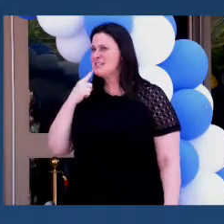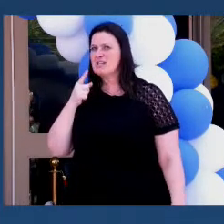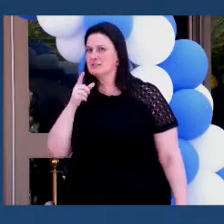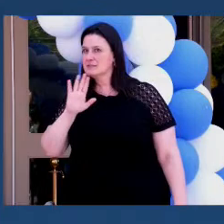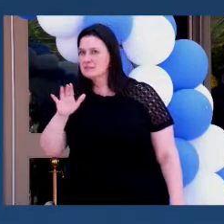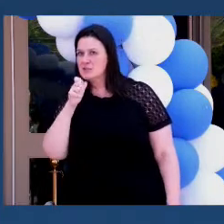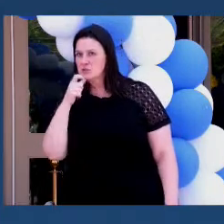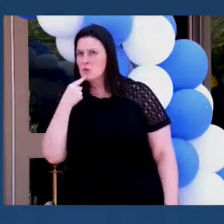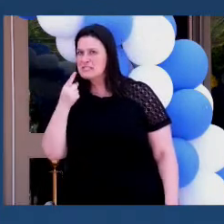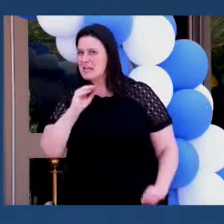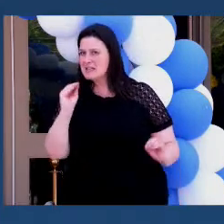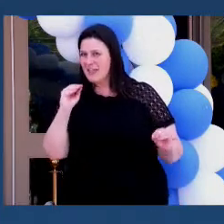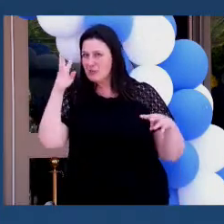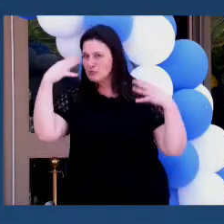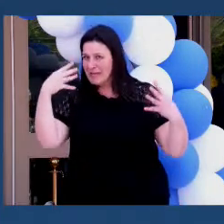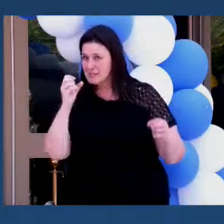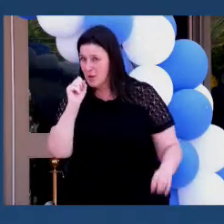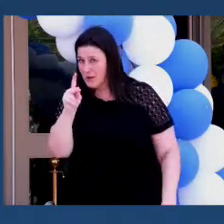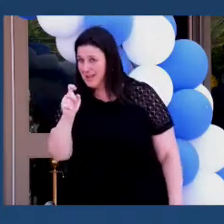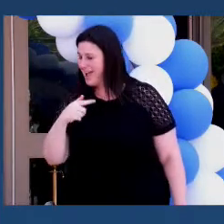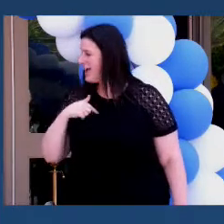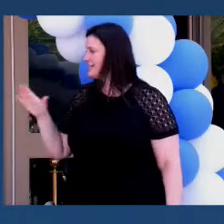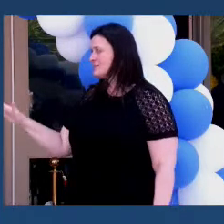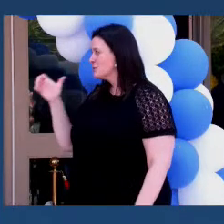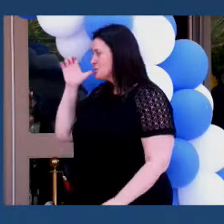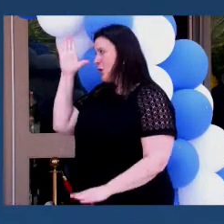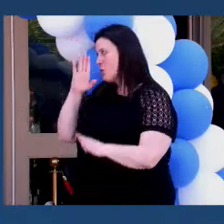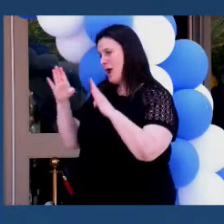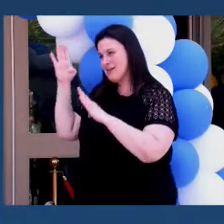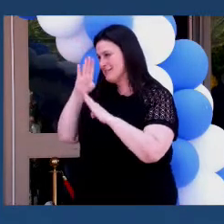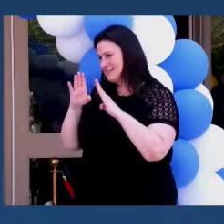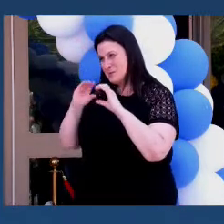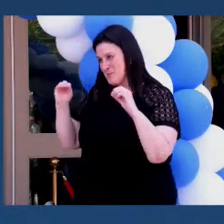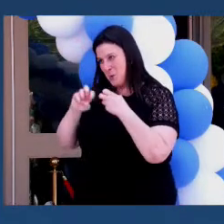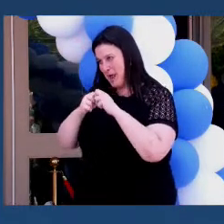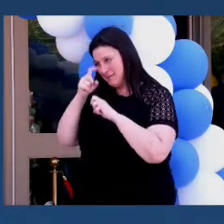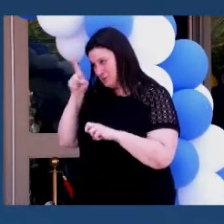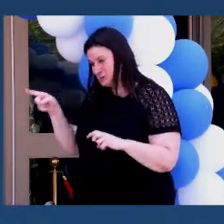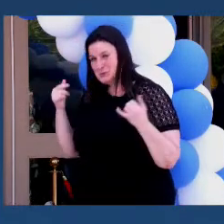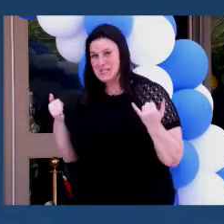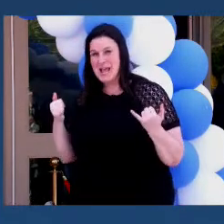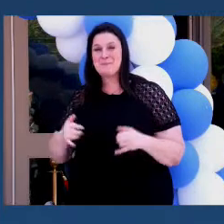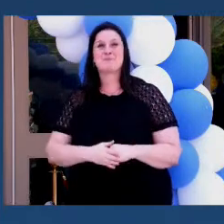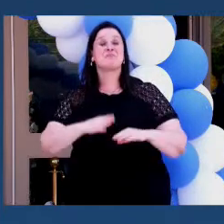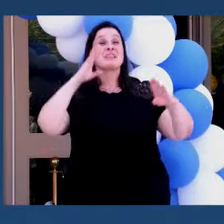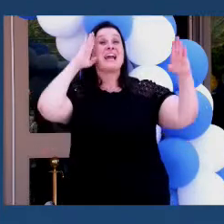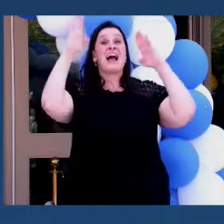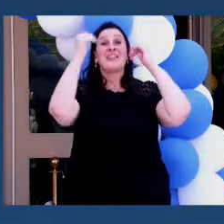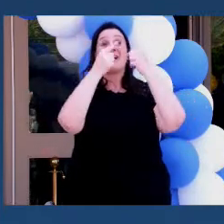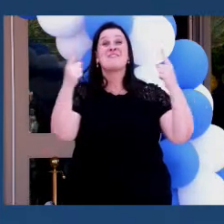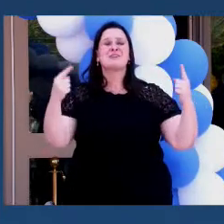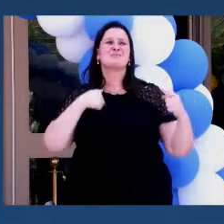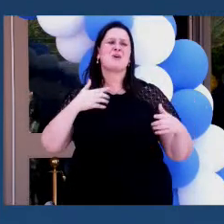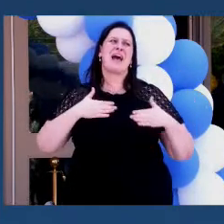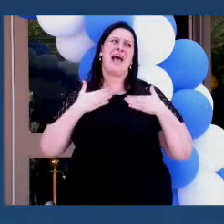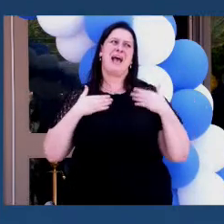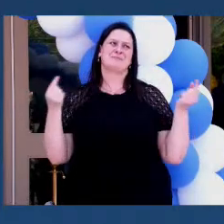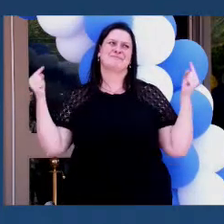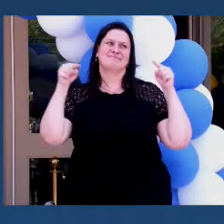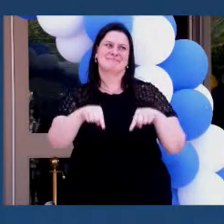crazy." But I'm not. You have my word. I'm not going to set you off today. But hello, everybody. It is so good to be here